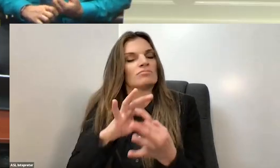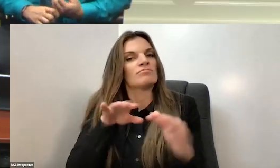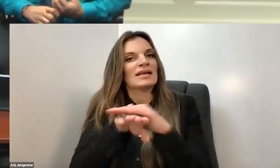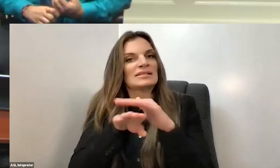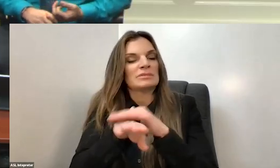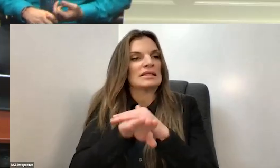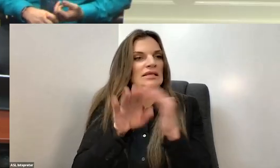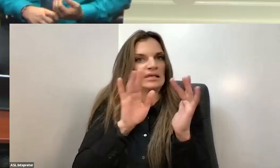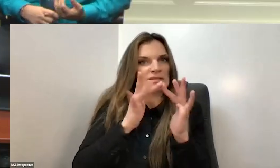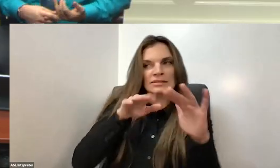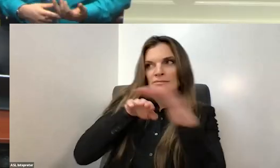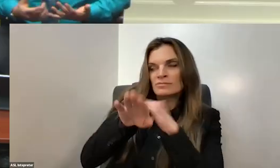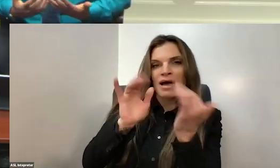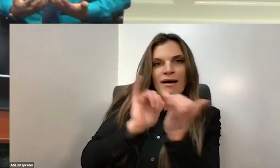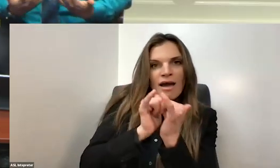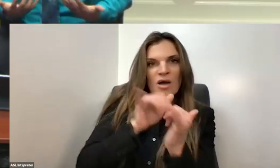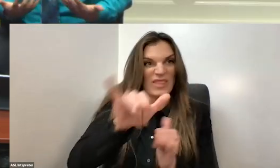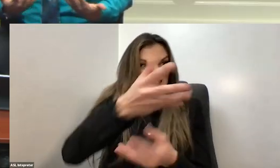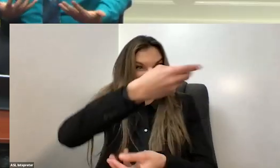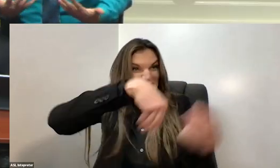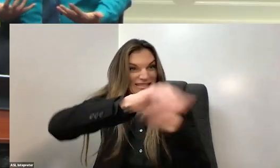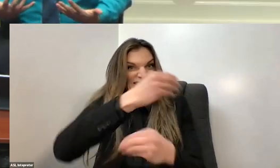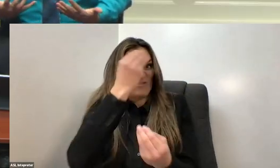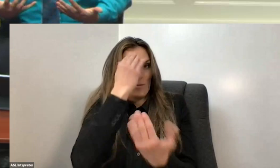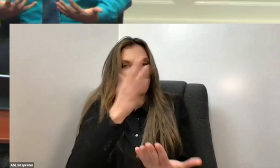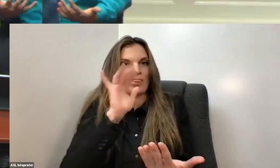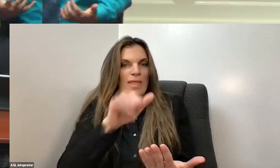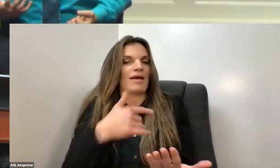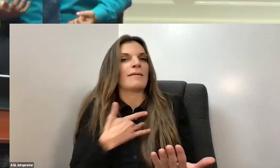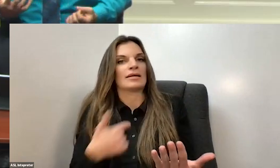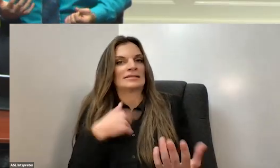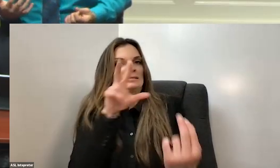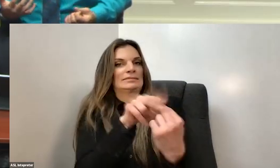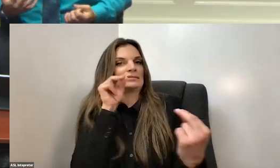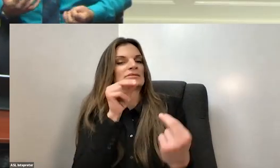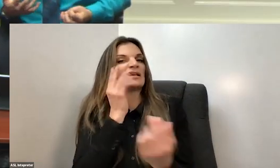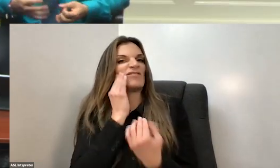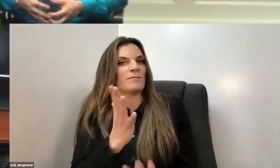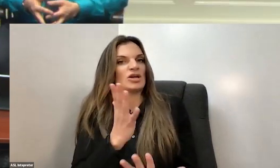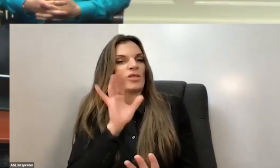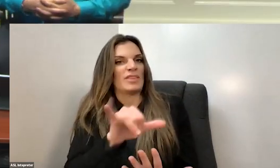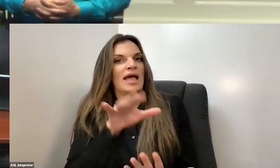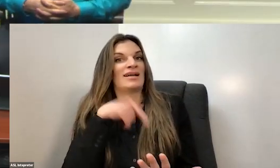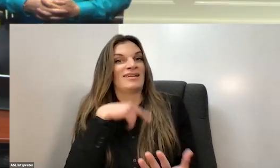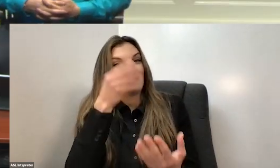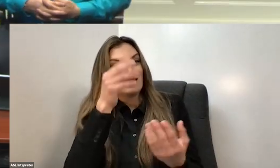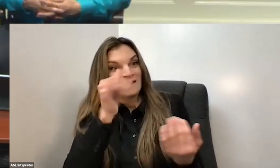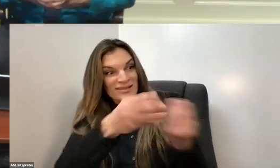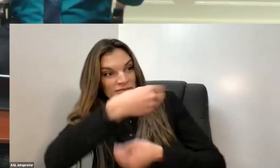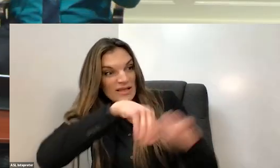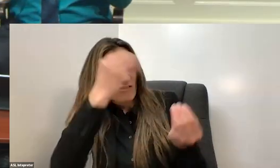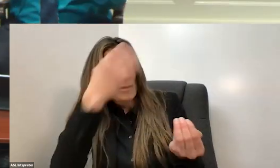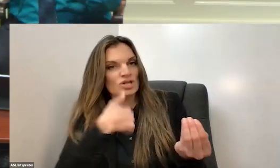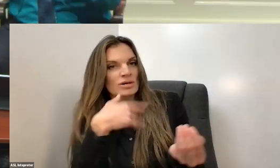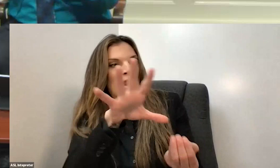technology all the time. That's certainly where I get a ton of crowdsourced accessibility knowledge and things that are